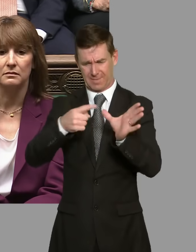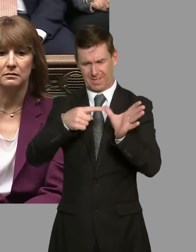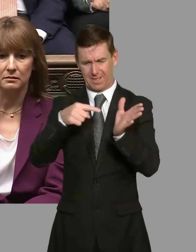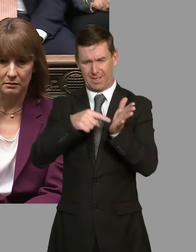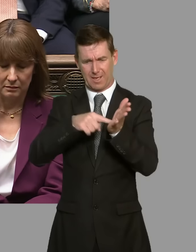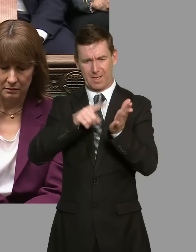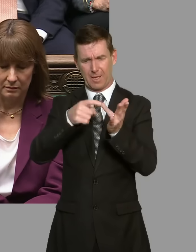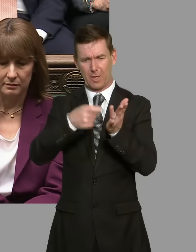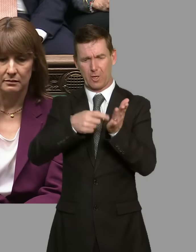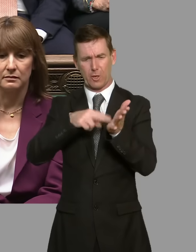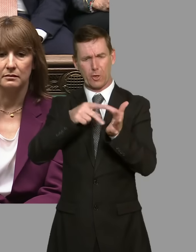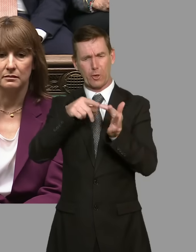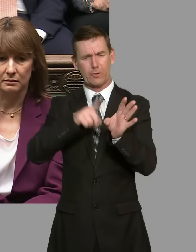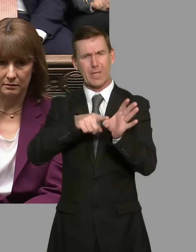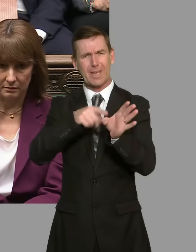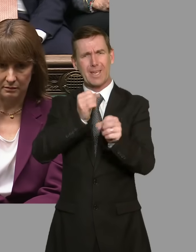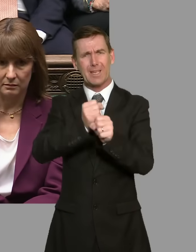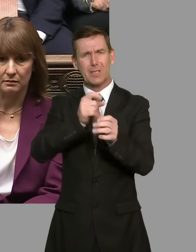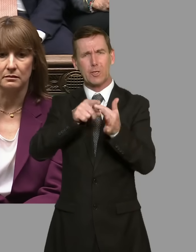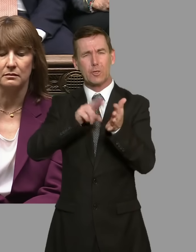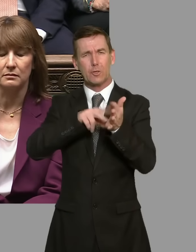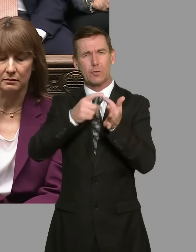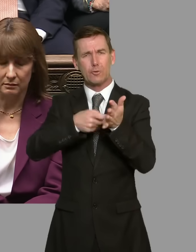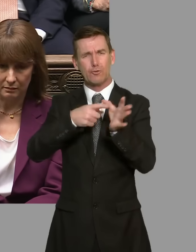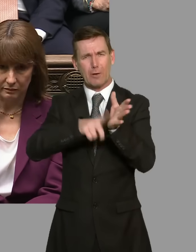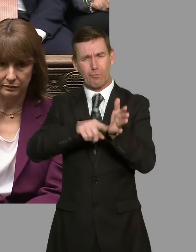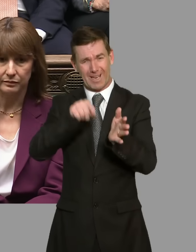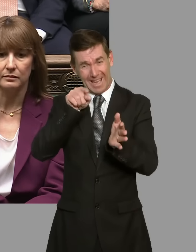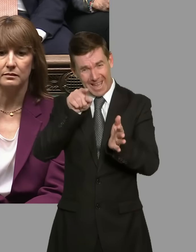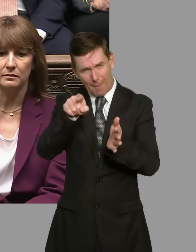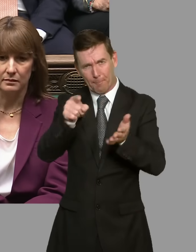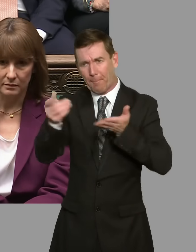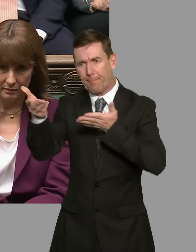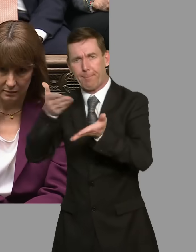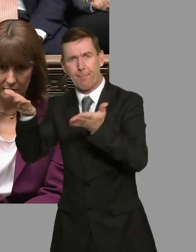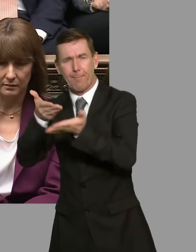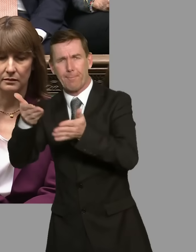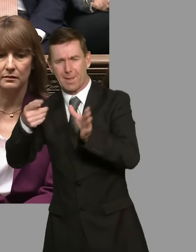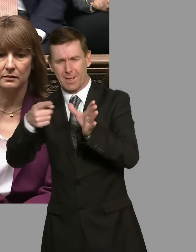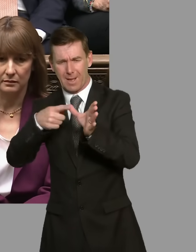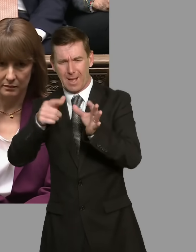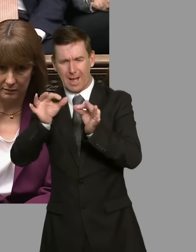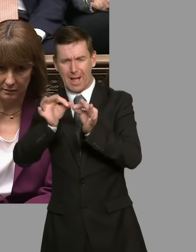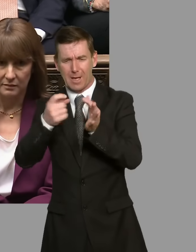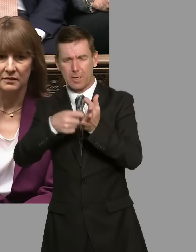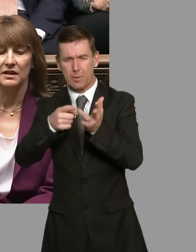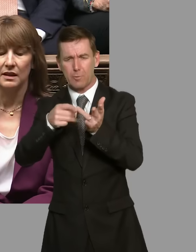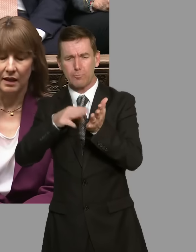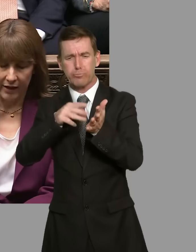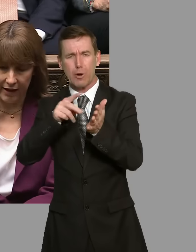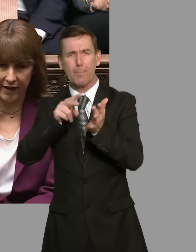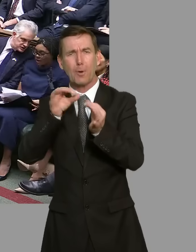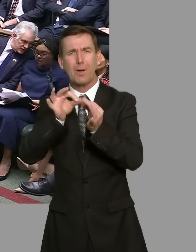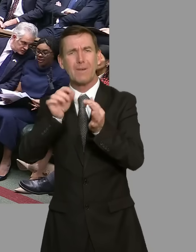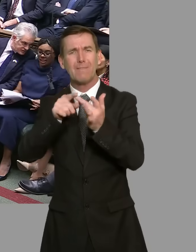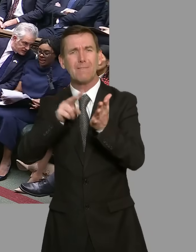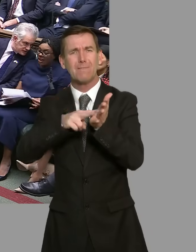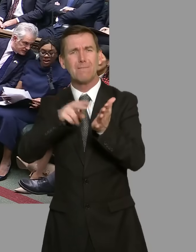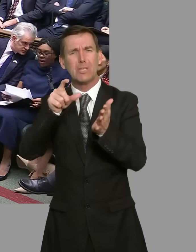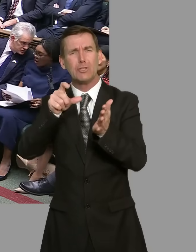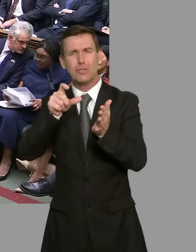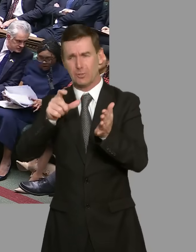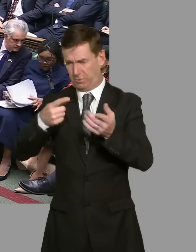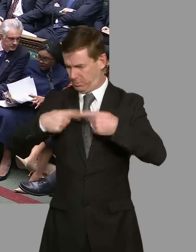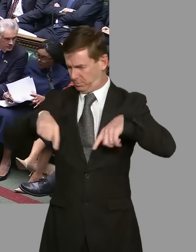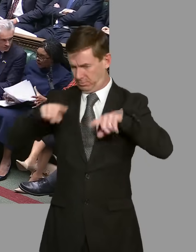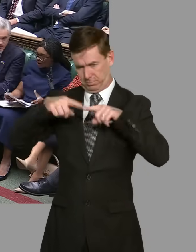Abramovich at the same time as we are imposing sanctions on Russia and trying to use that money to